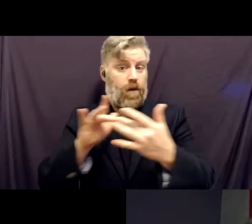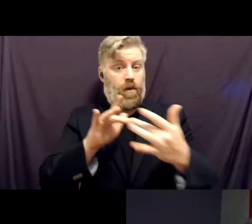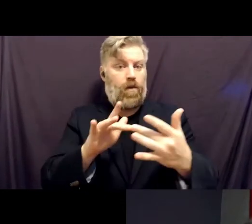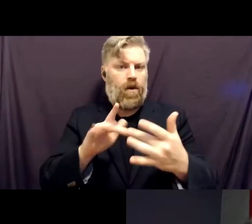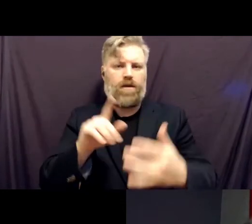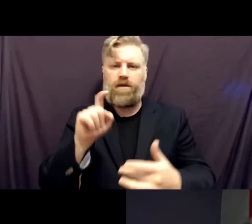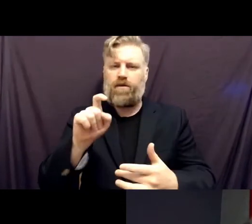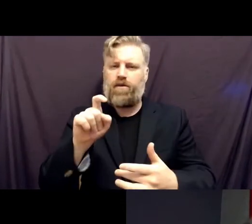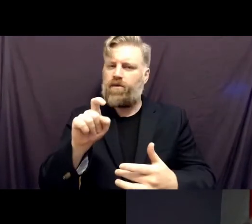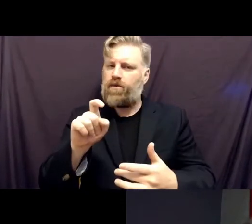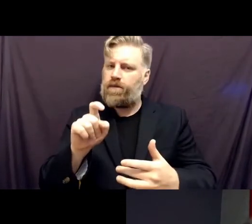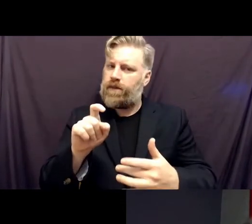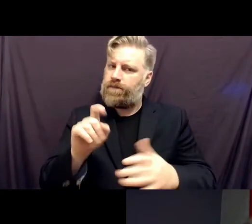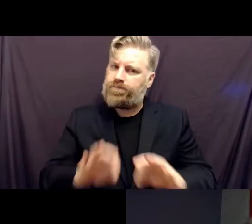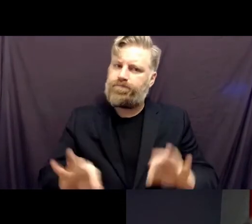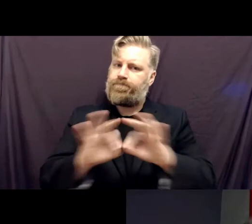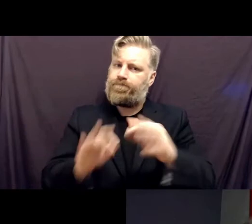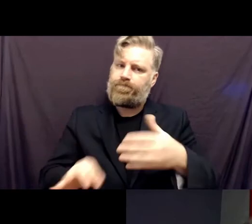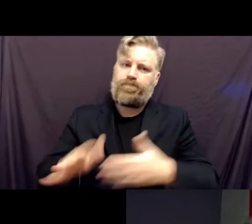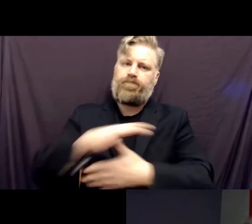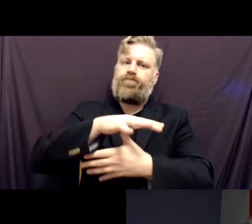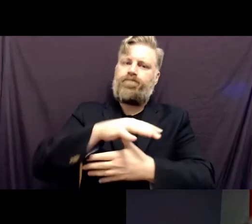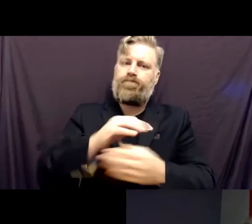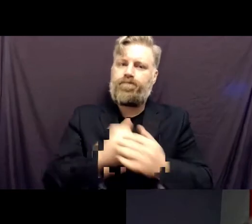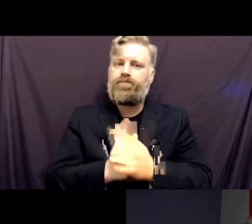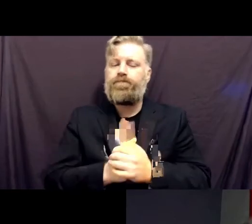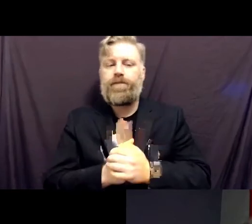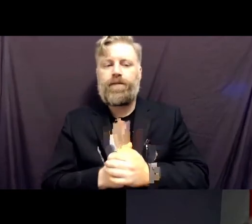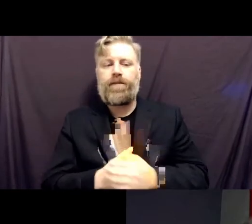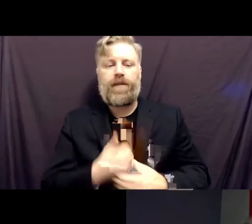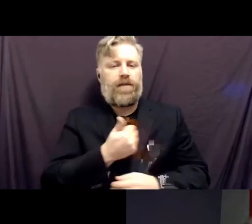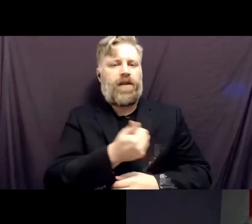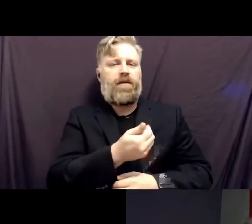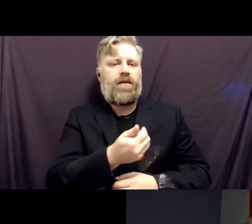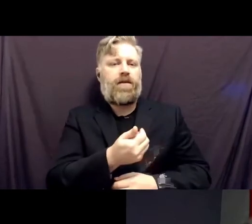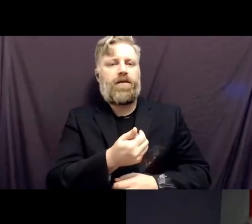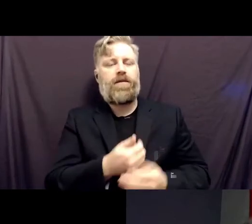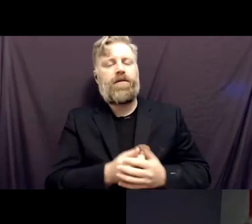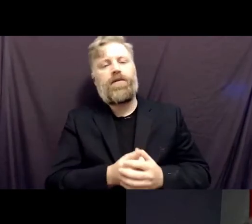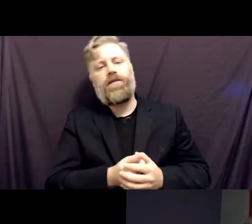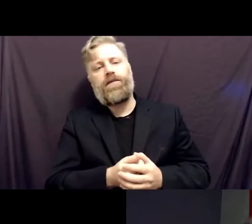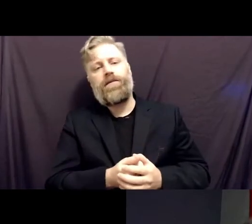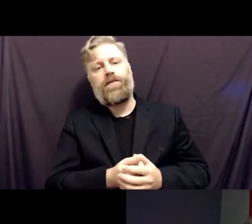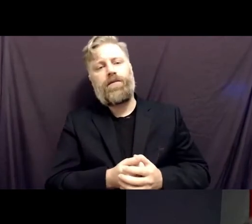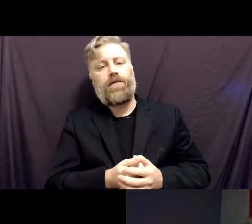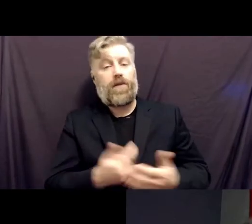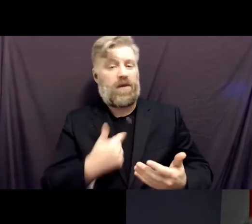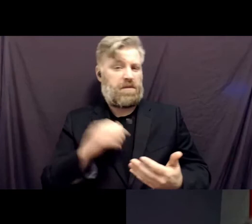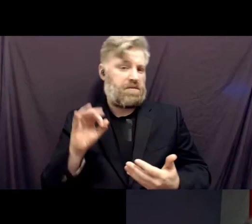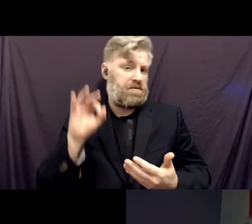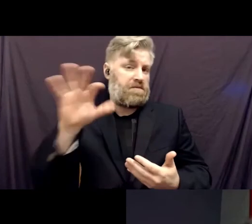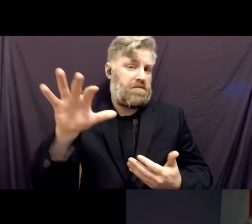key component. A few things I can think of are: